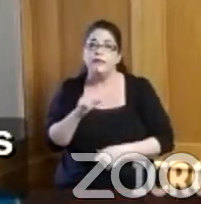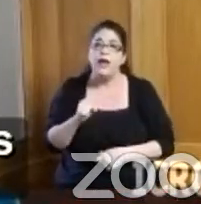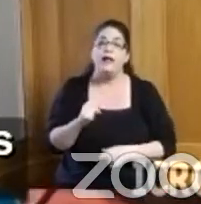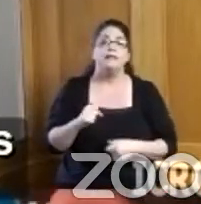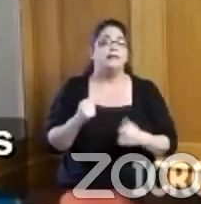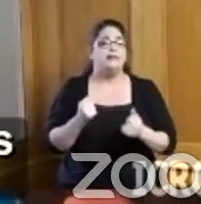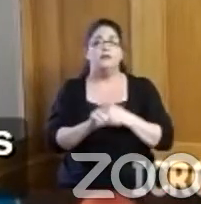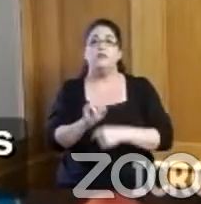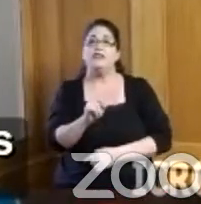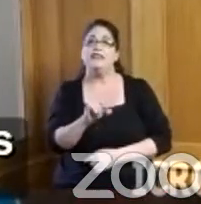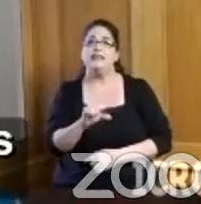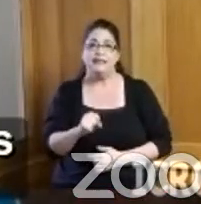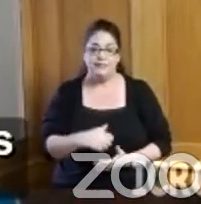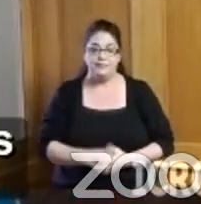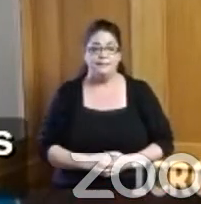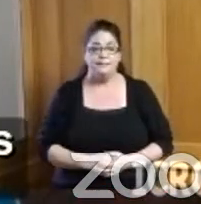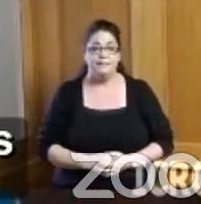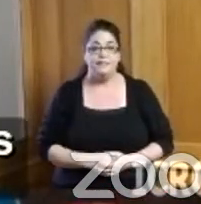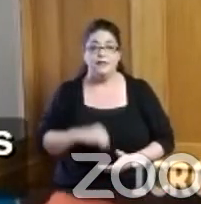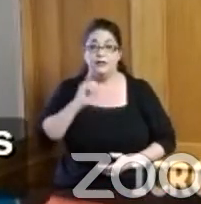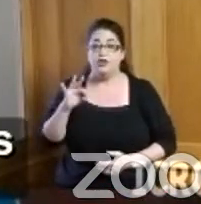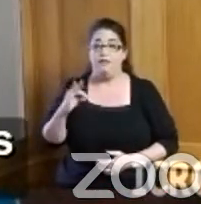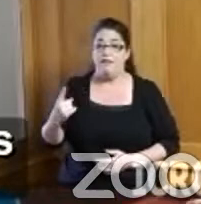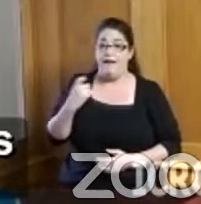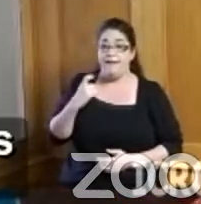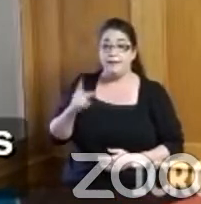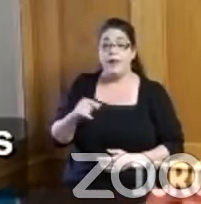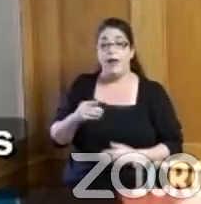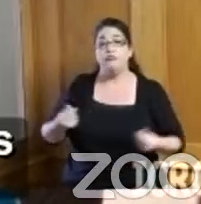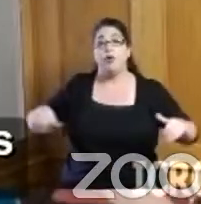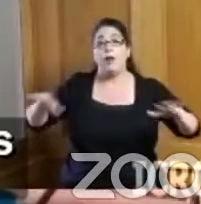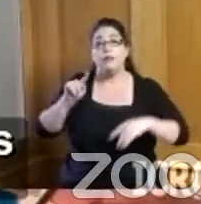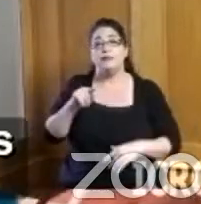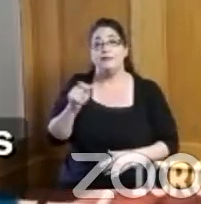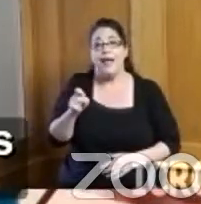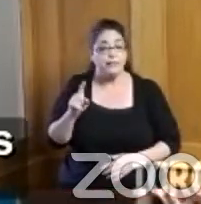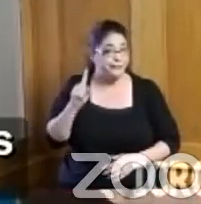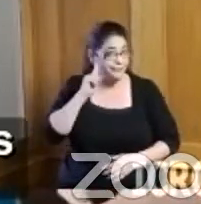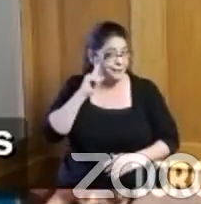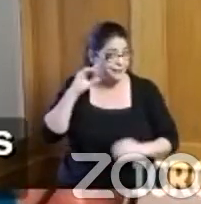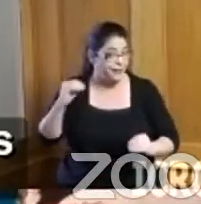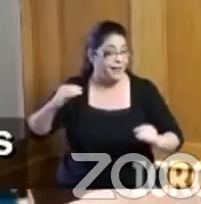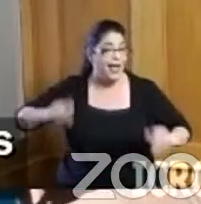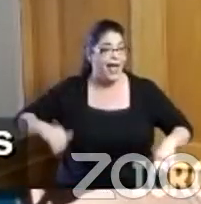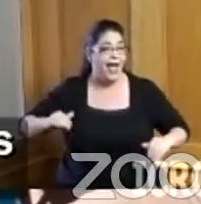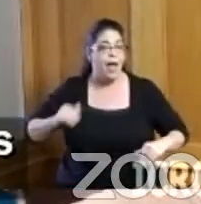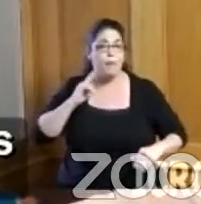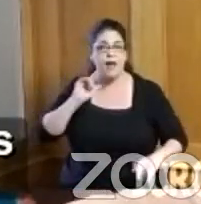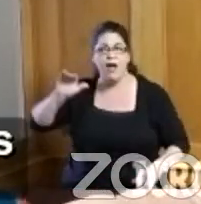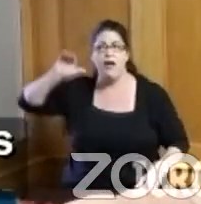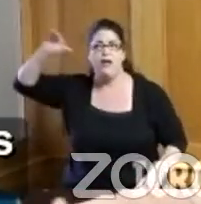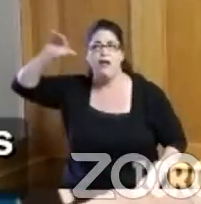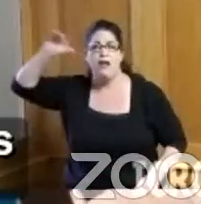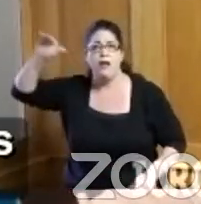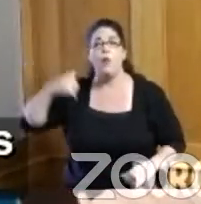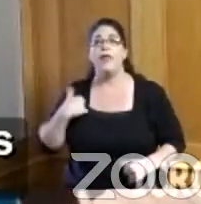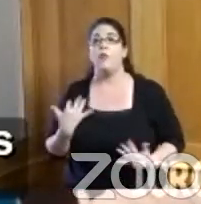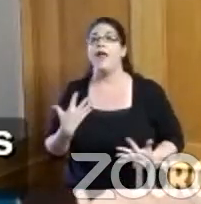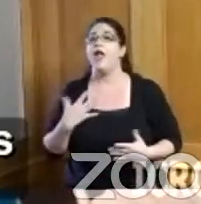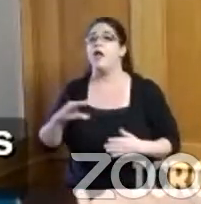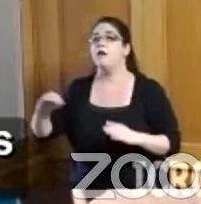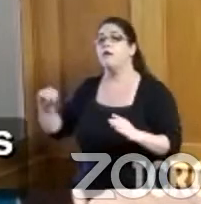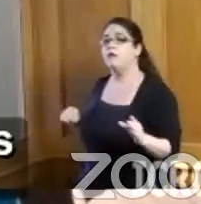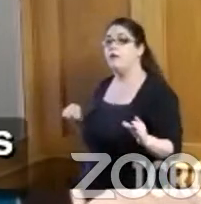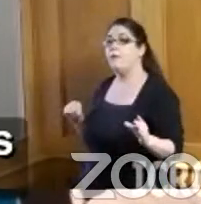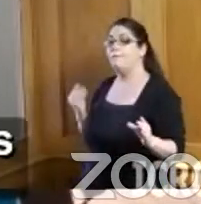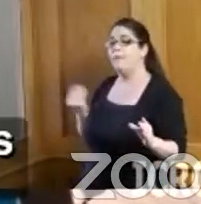As Jeff mentioned, I asked a lot about the property taxes. We're waiting to hear back, but we are not just waiting. We put some money